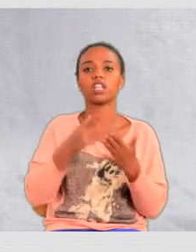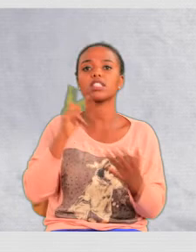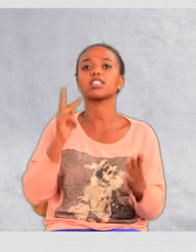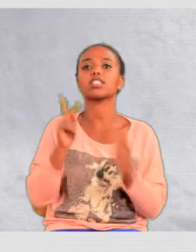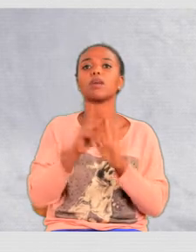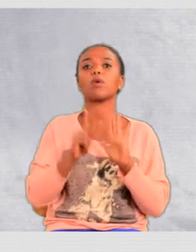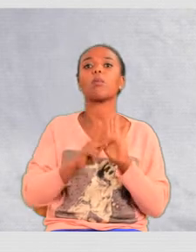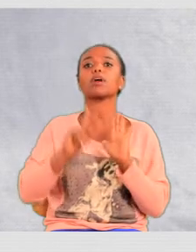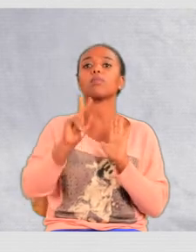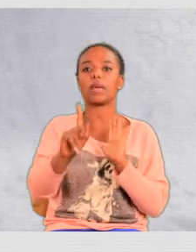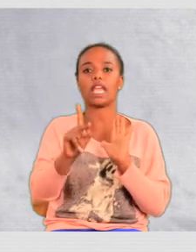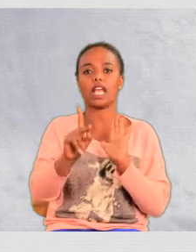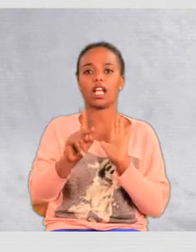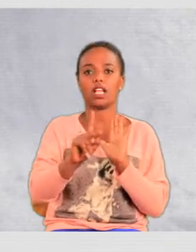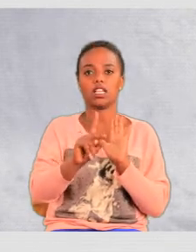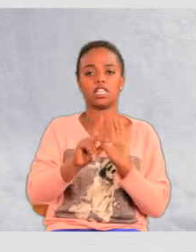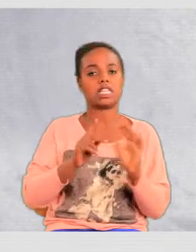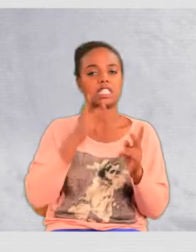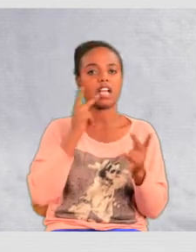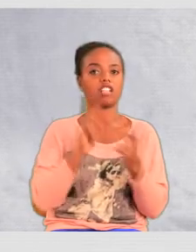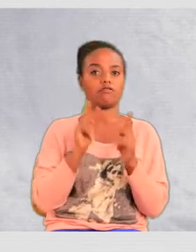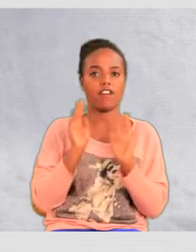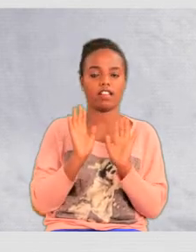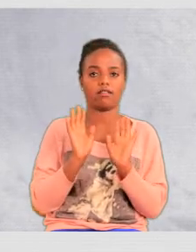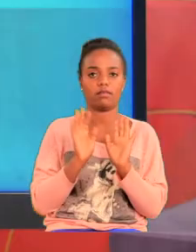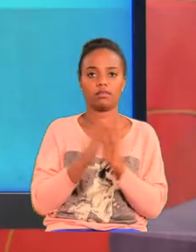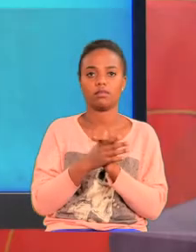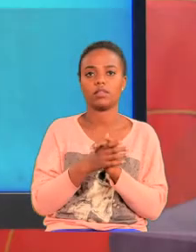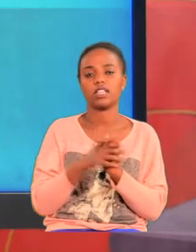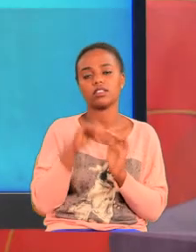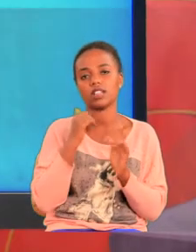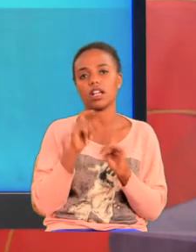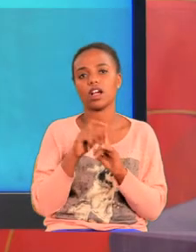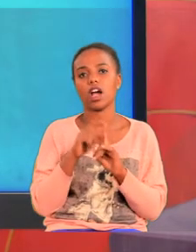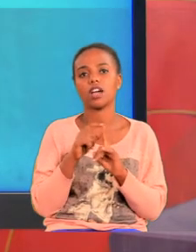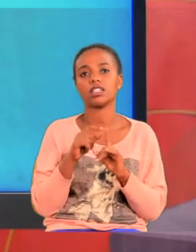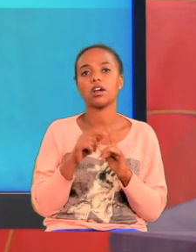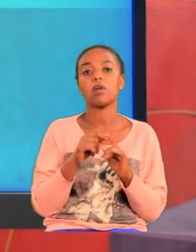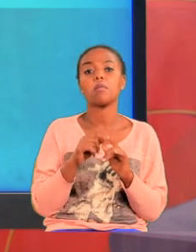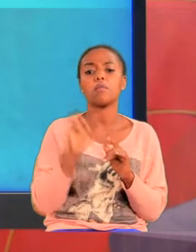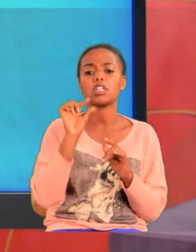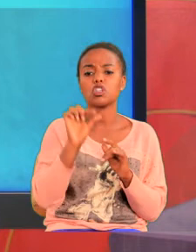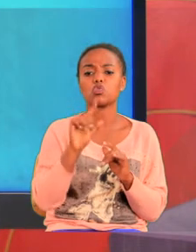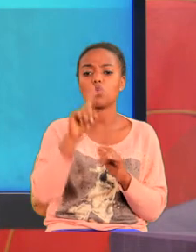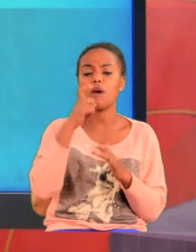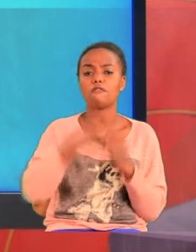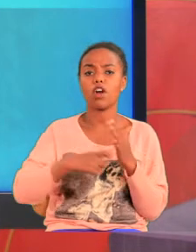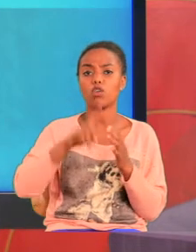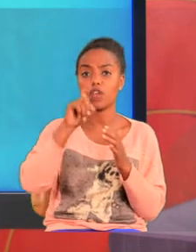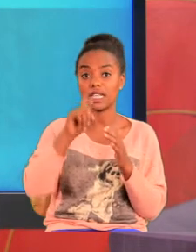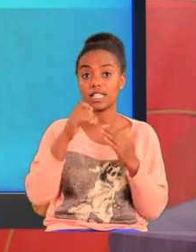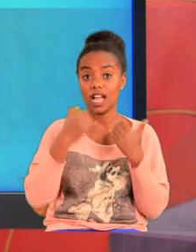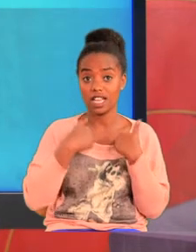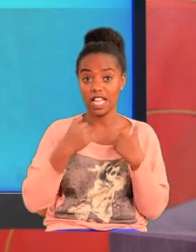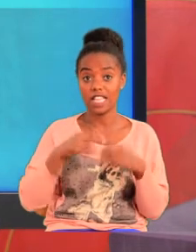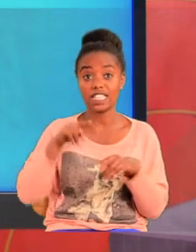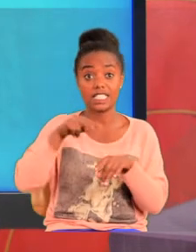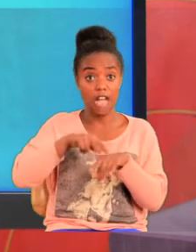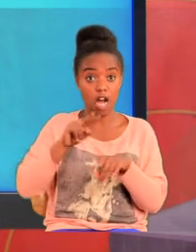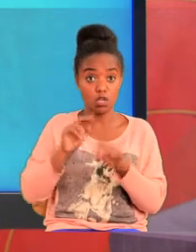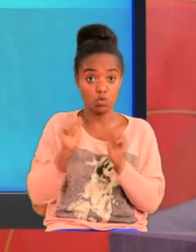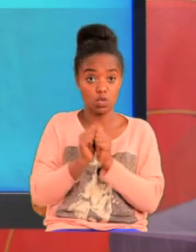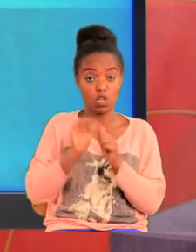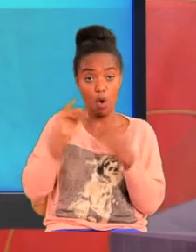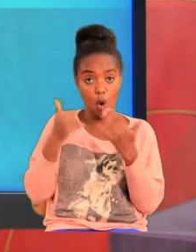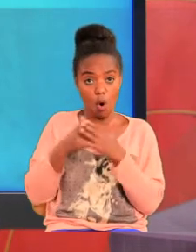property p is satisfied. In other words, there is at least one value of x which stands with